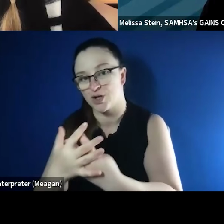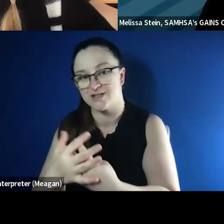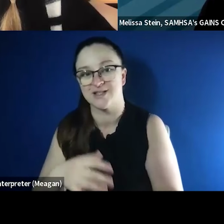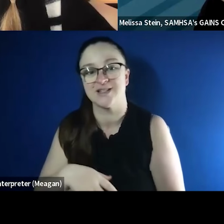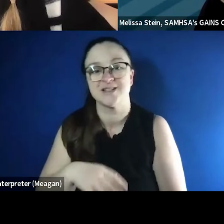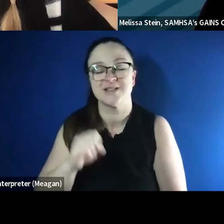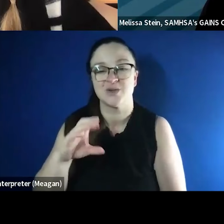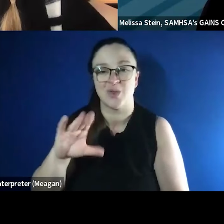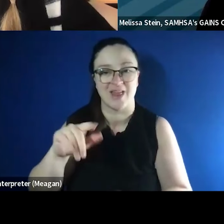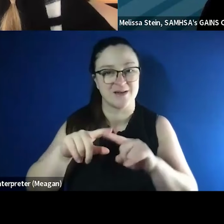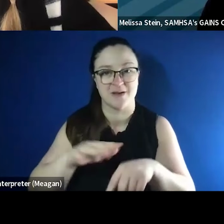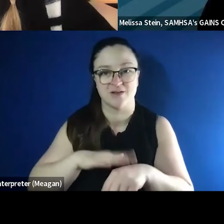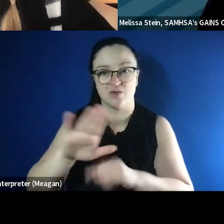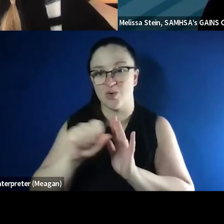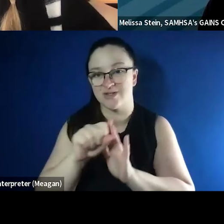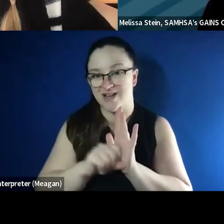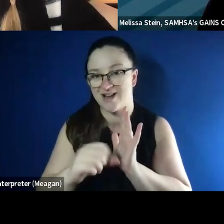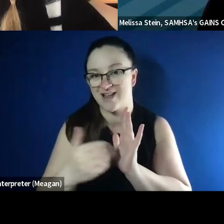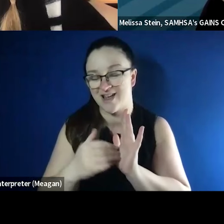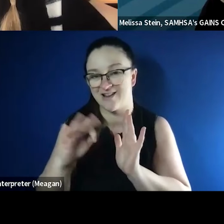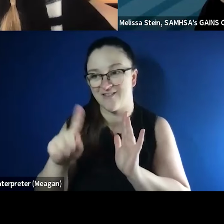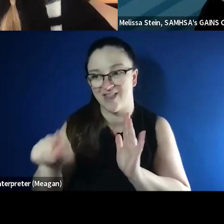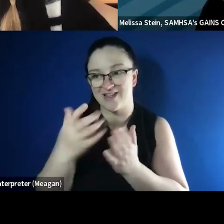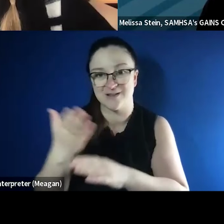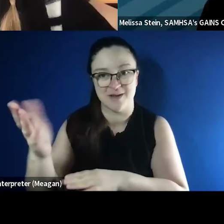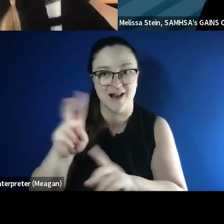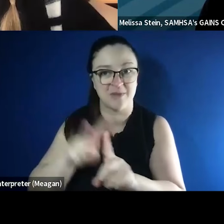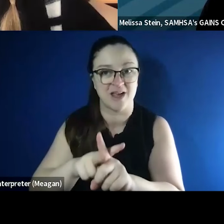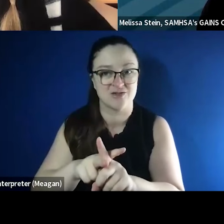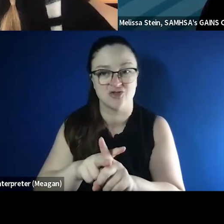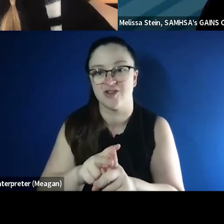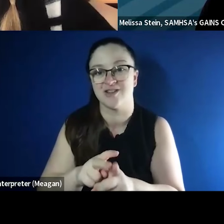is dependent on your state and whether or not they have submitted an application to